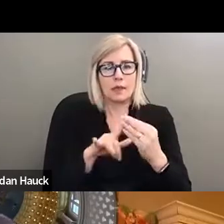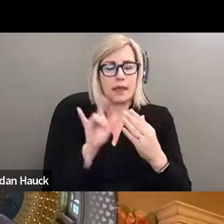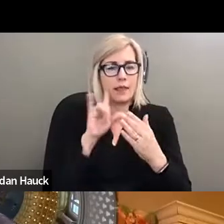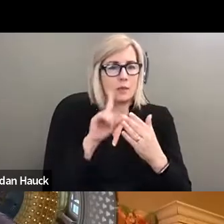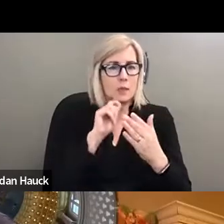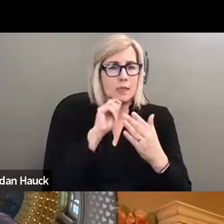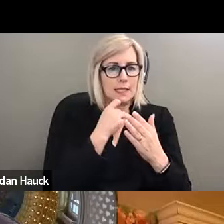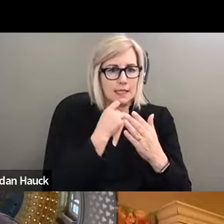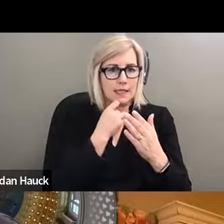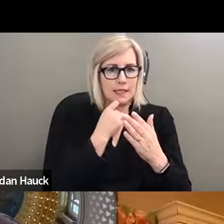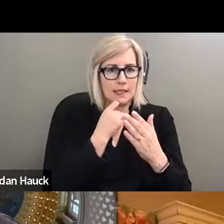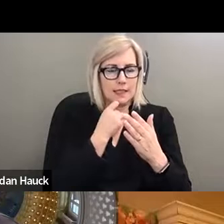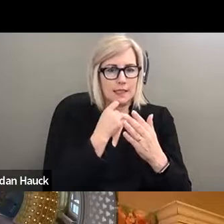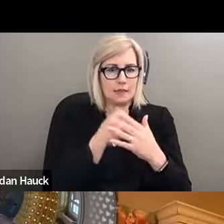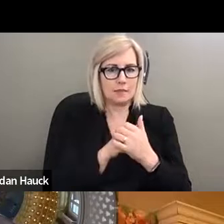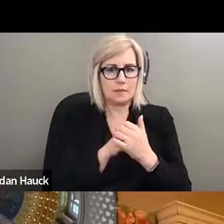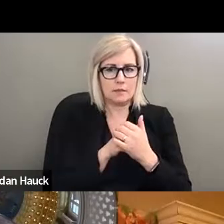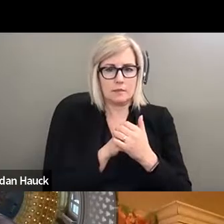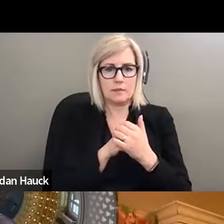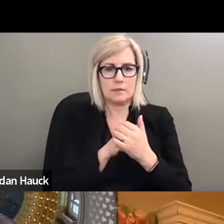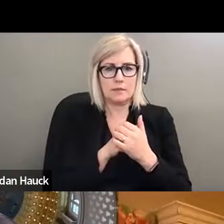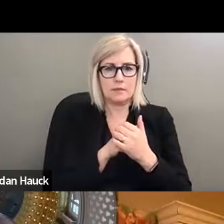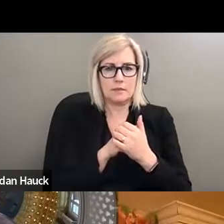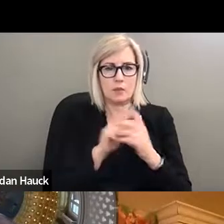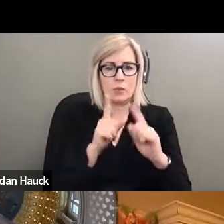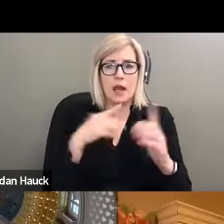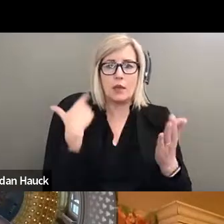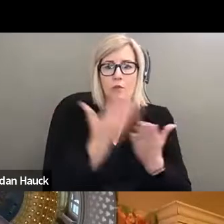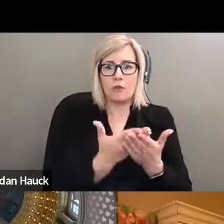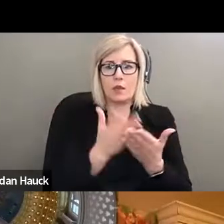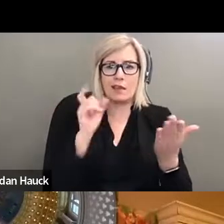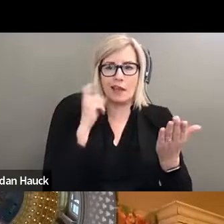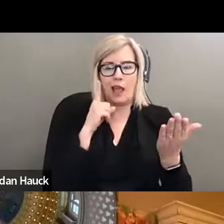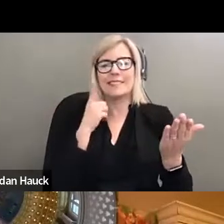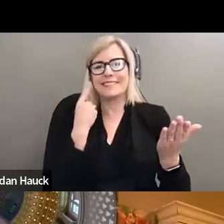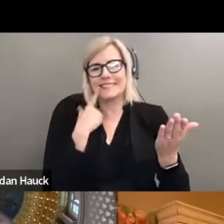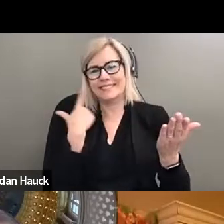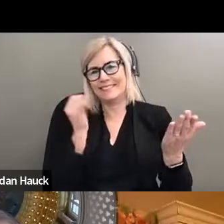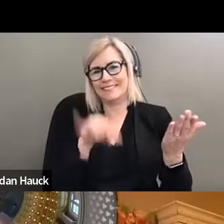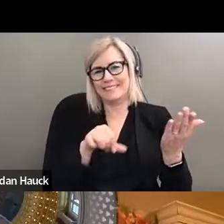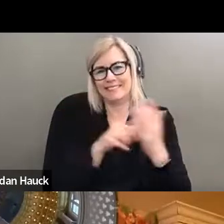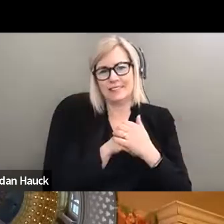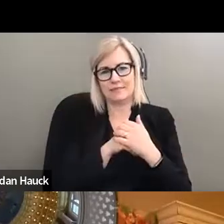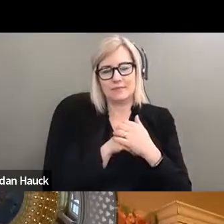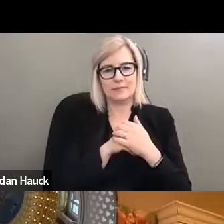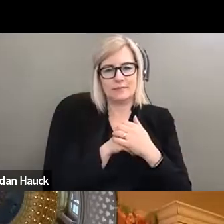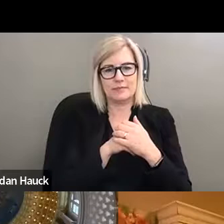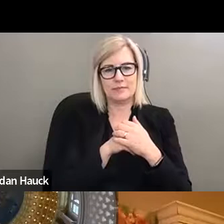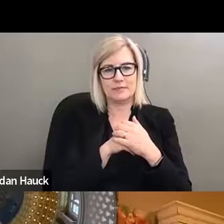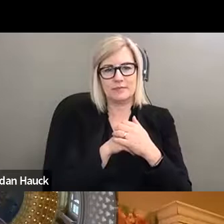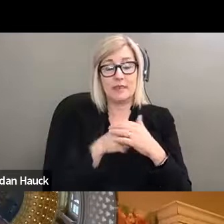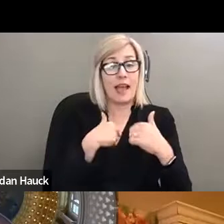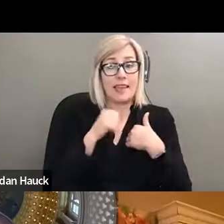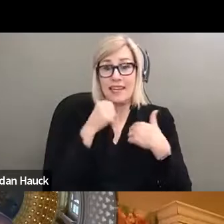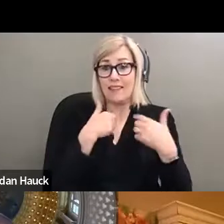neat. And when I arrived at the Capitol, I didn't even, there we go. I didn't even have